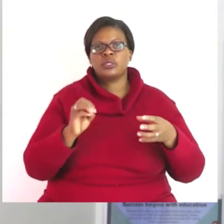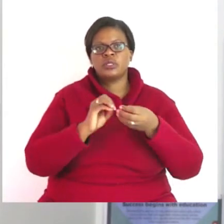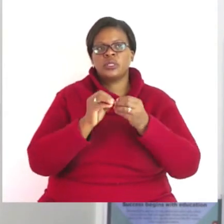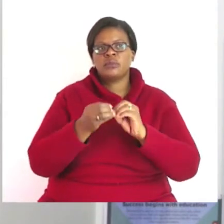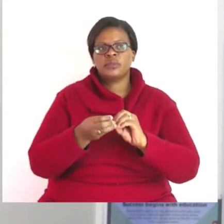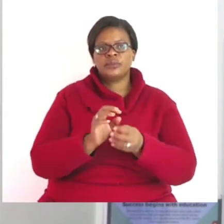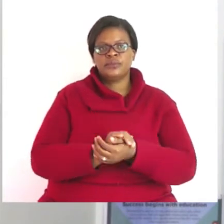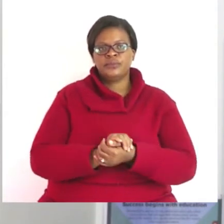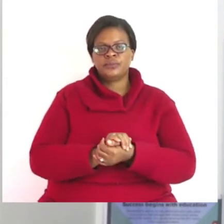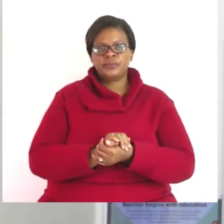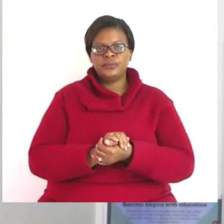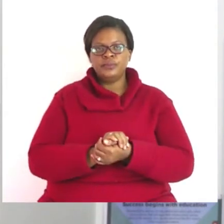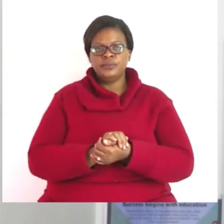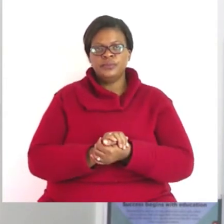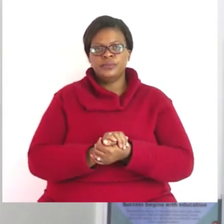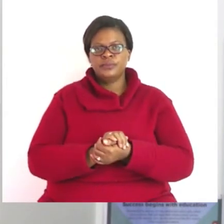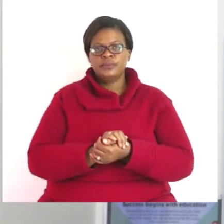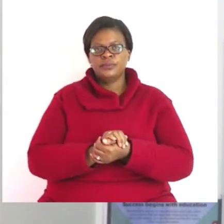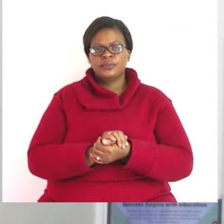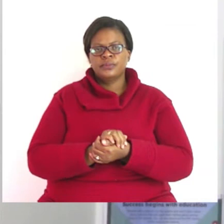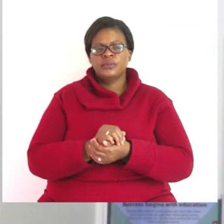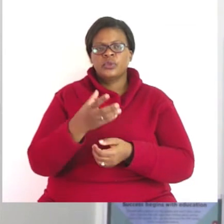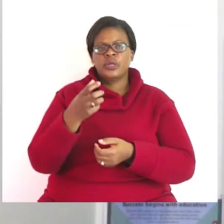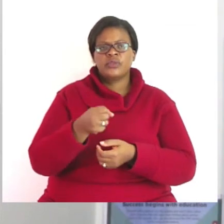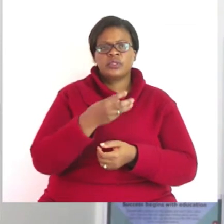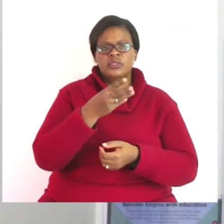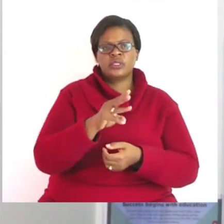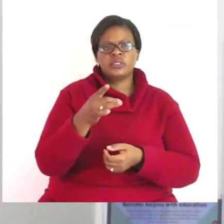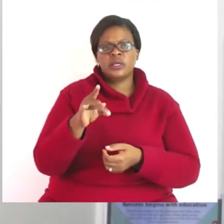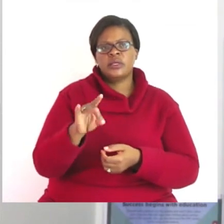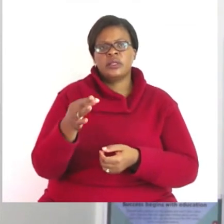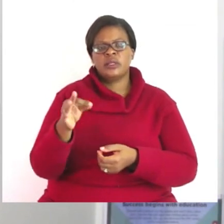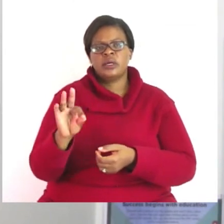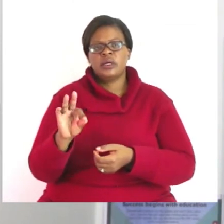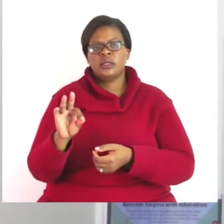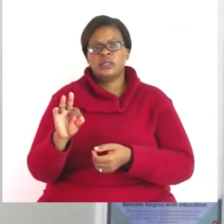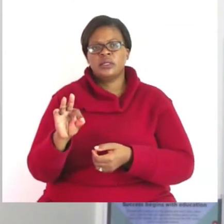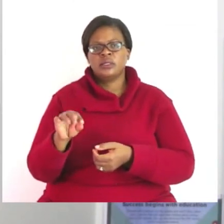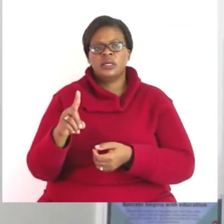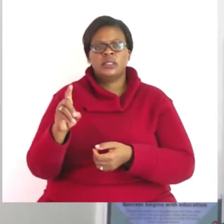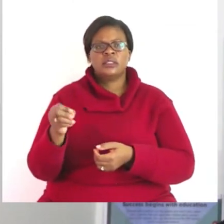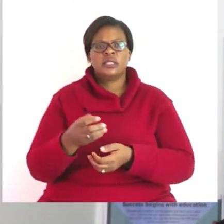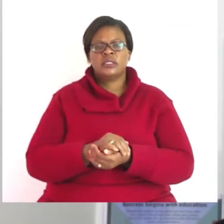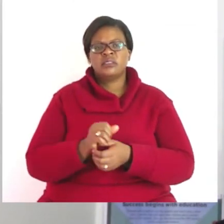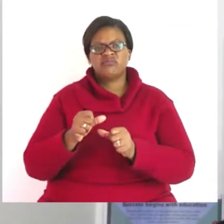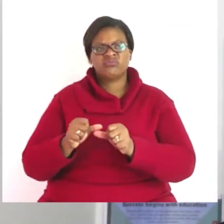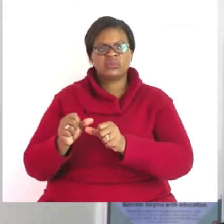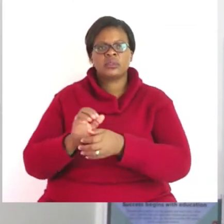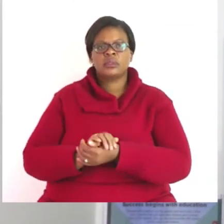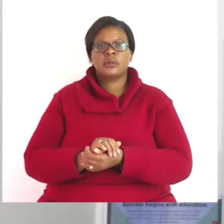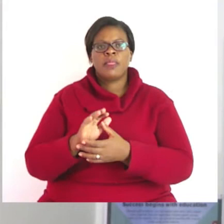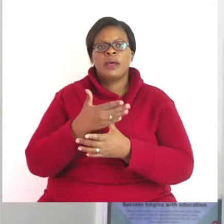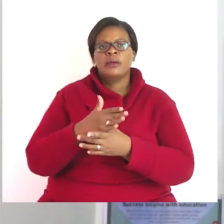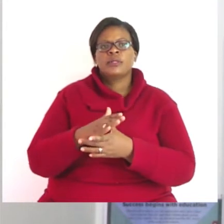6, we have 8, we have 9, we have 10, and so on, because